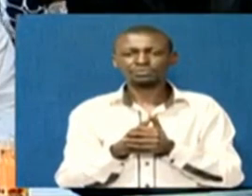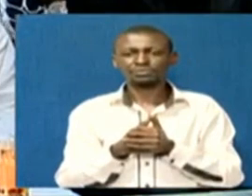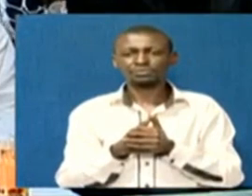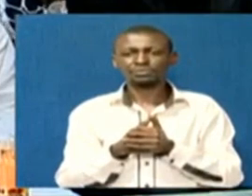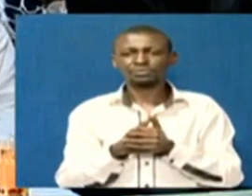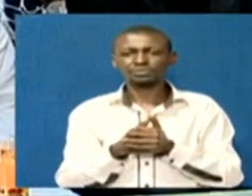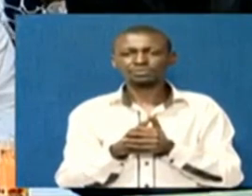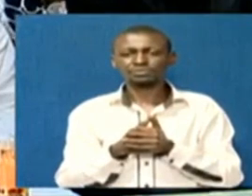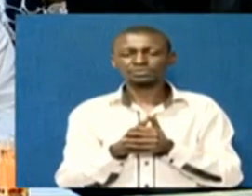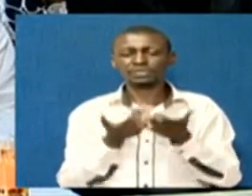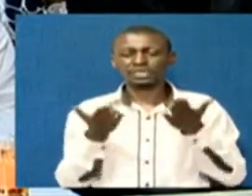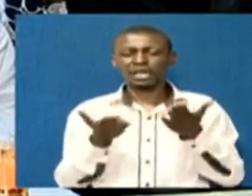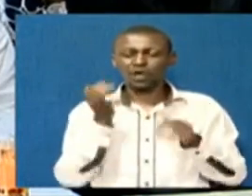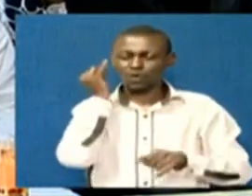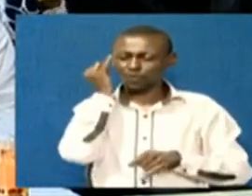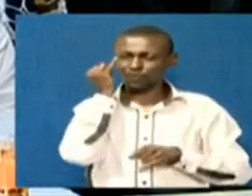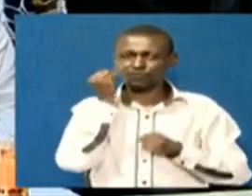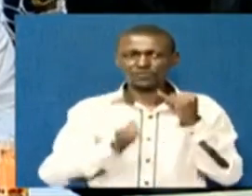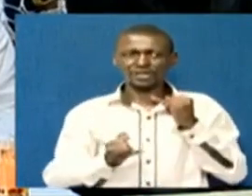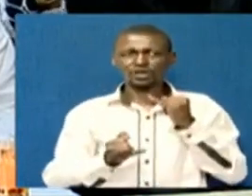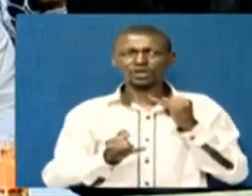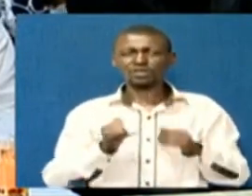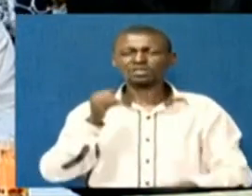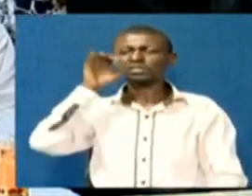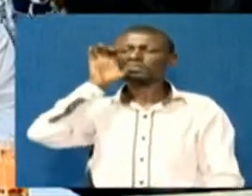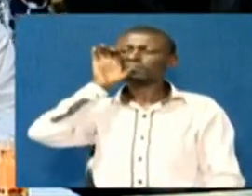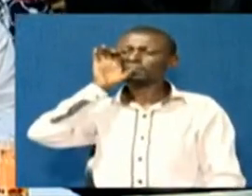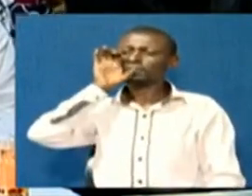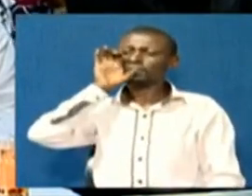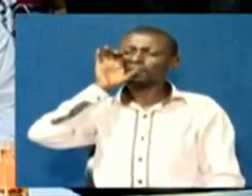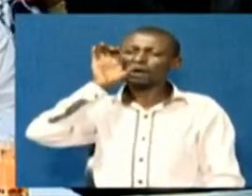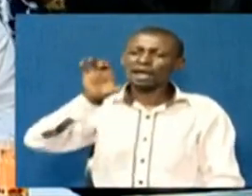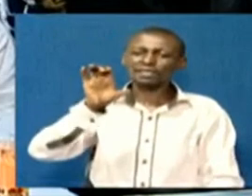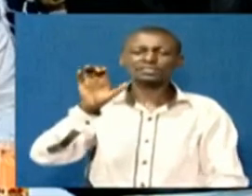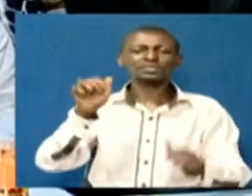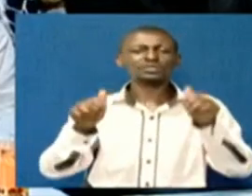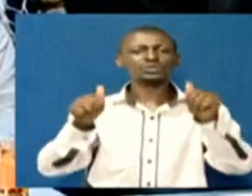to the final curse.